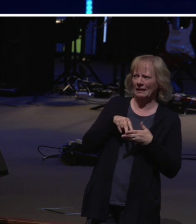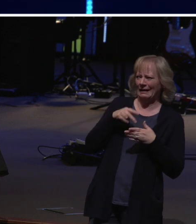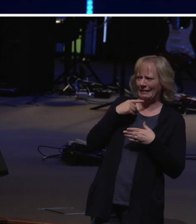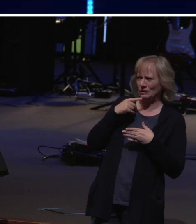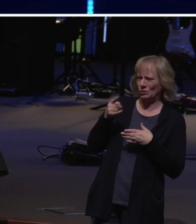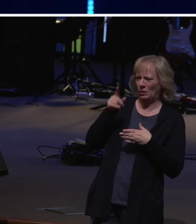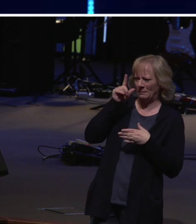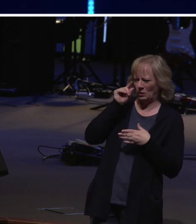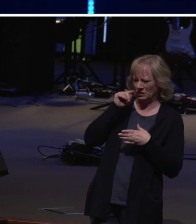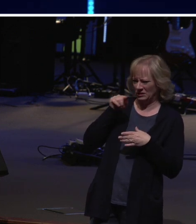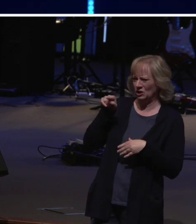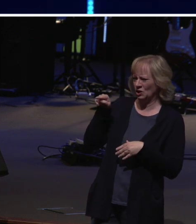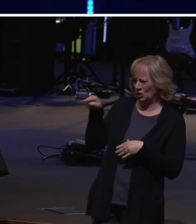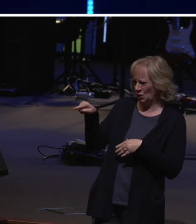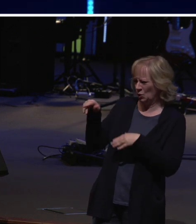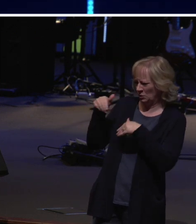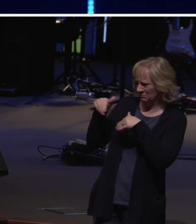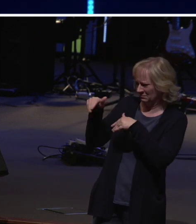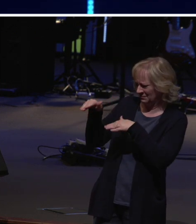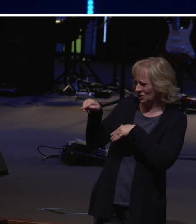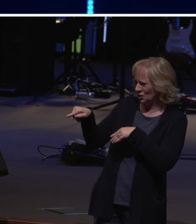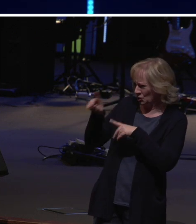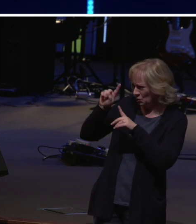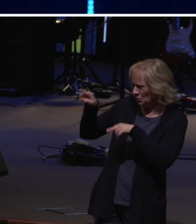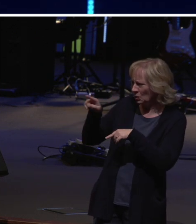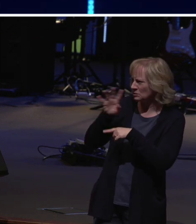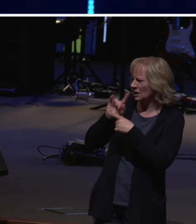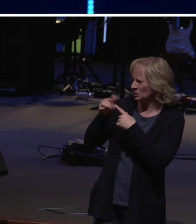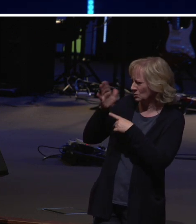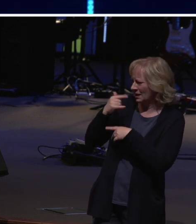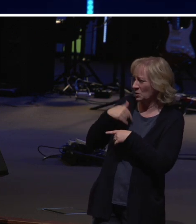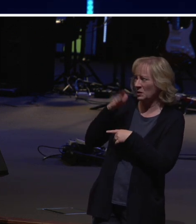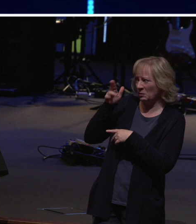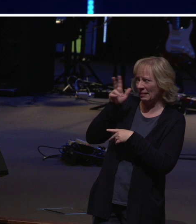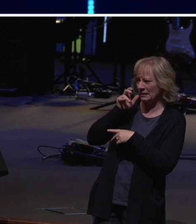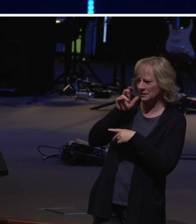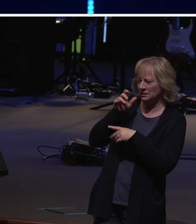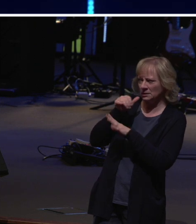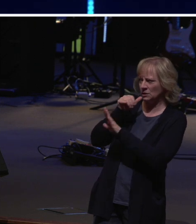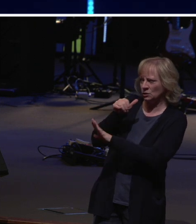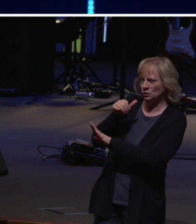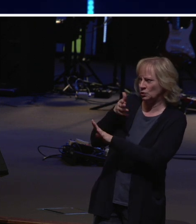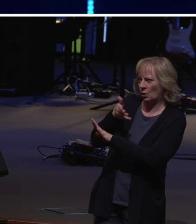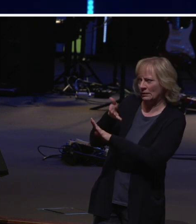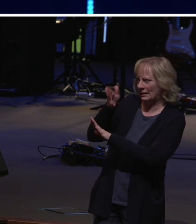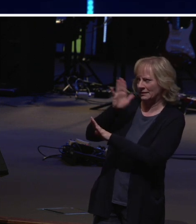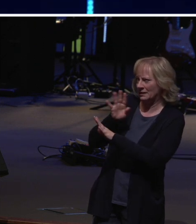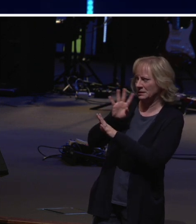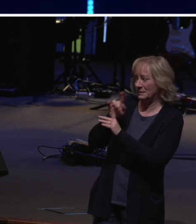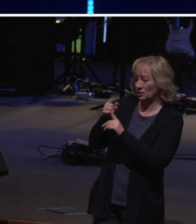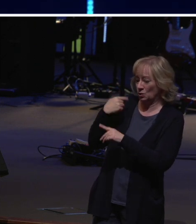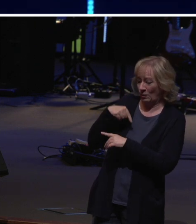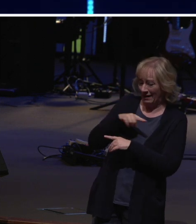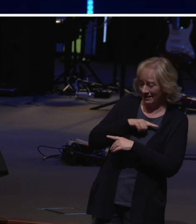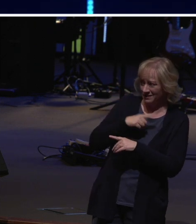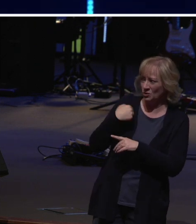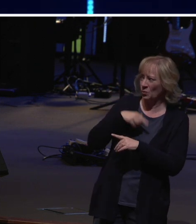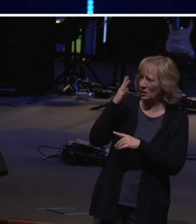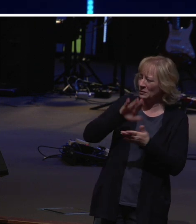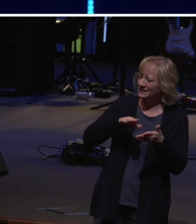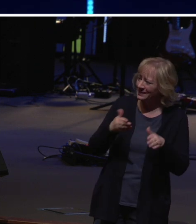is, you, Moses, you speak to us and we will listen, but do not let God speak to us lest we